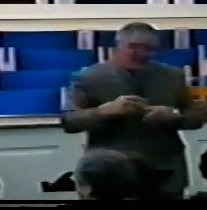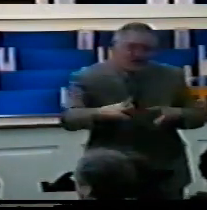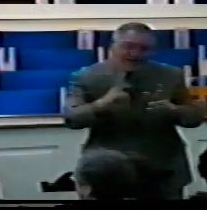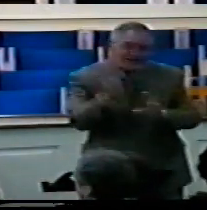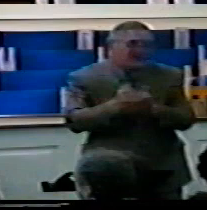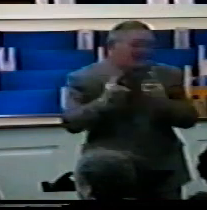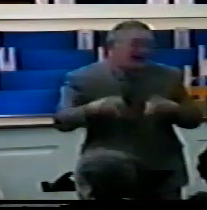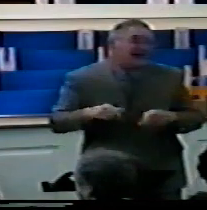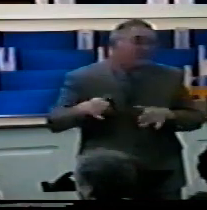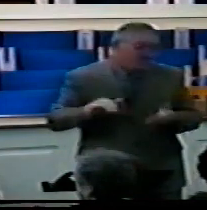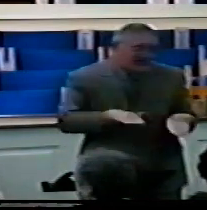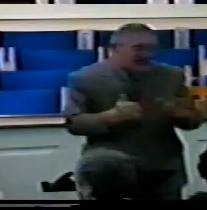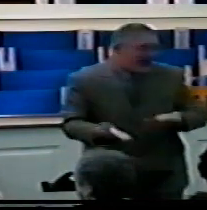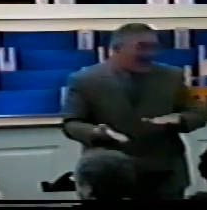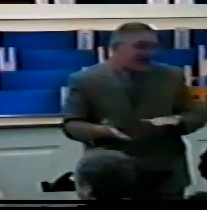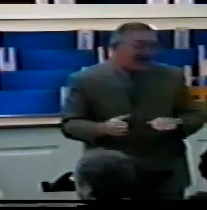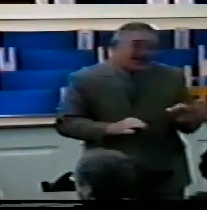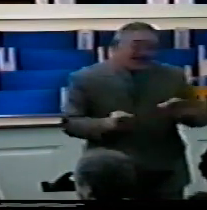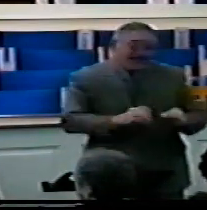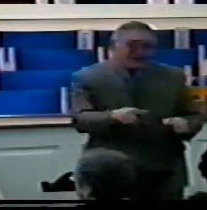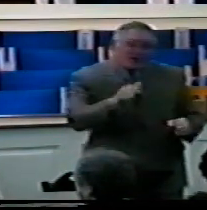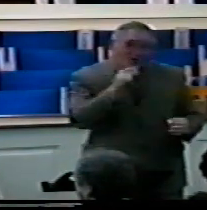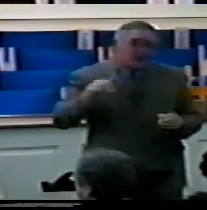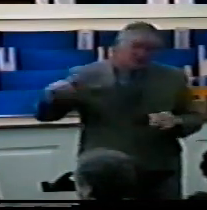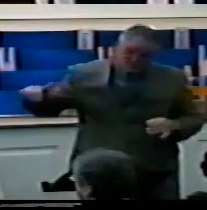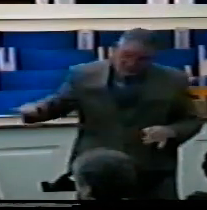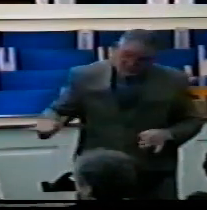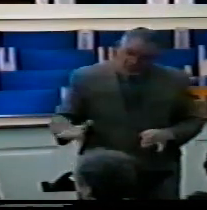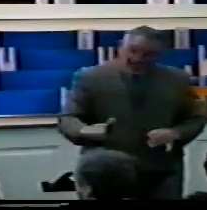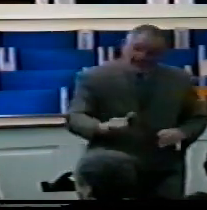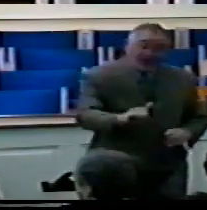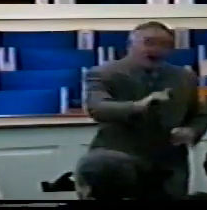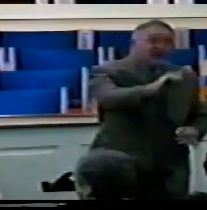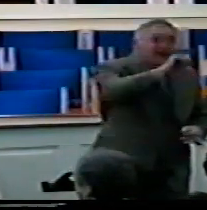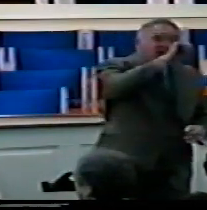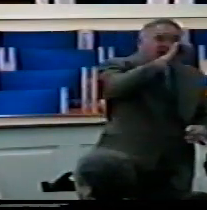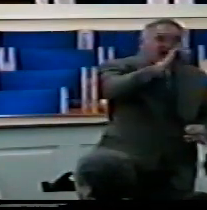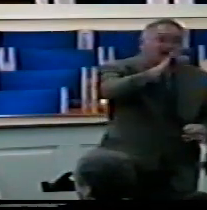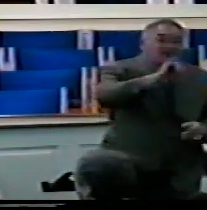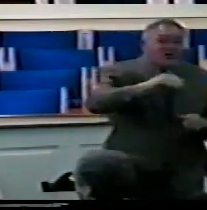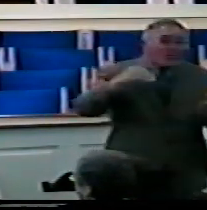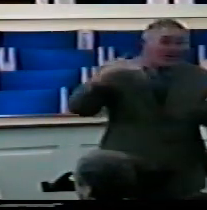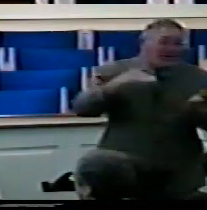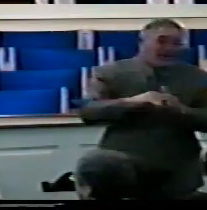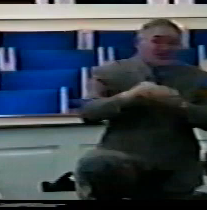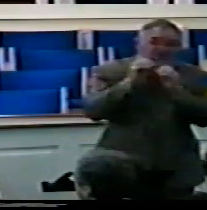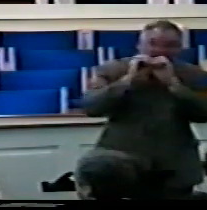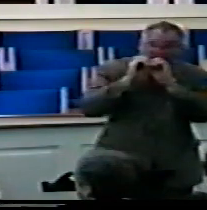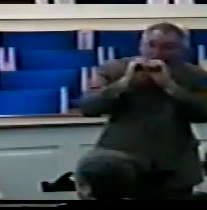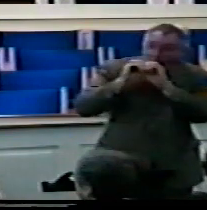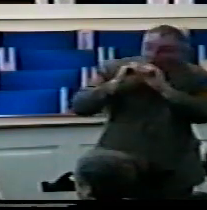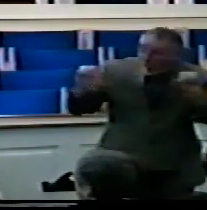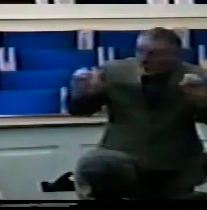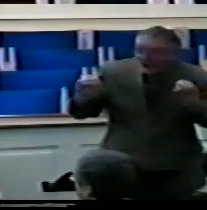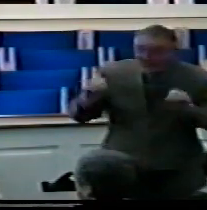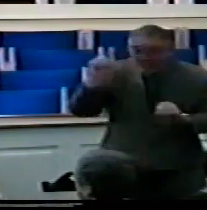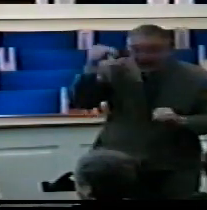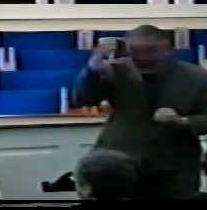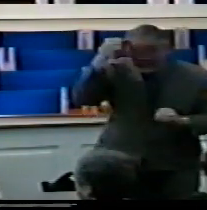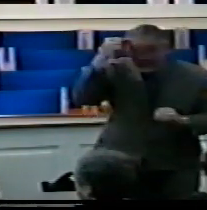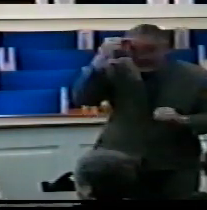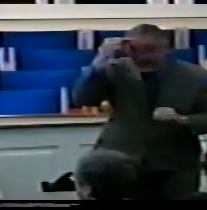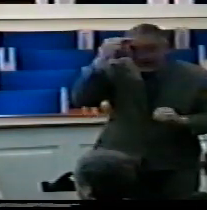die. That old pilot started up that airplane, and we headed out against the orders of the British government. Got up in the air, and it had been